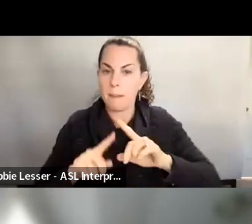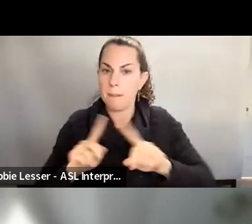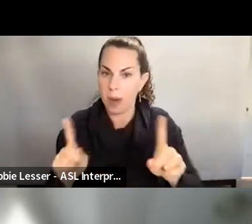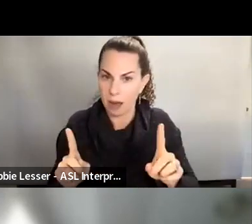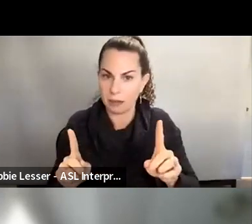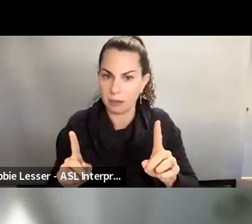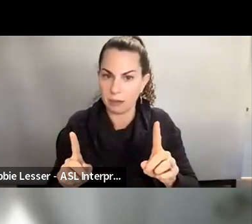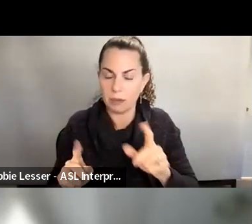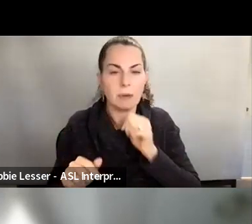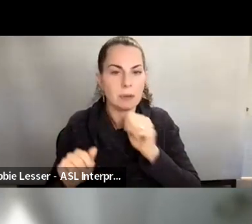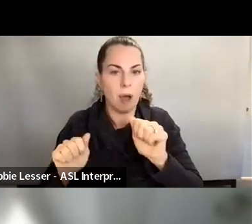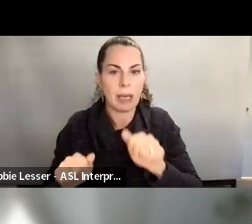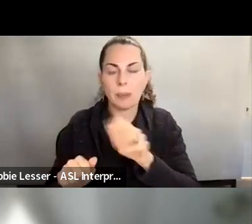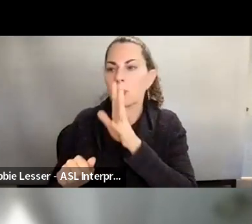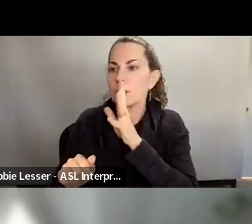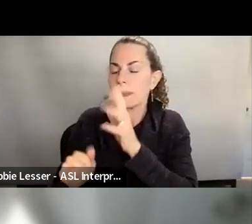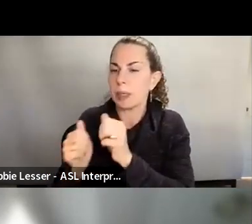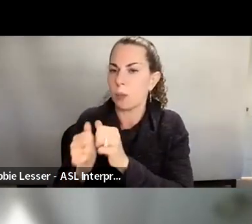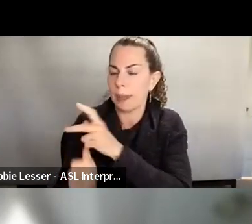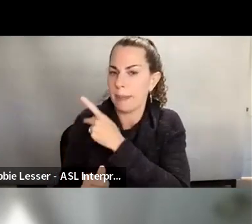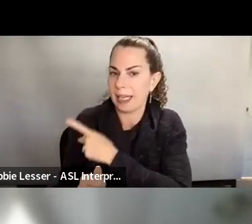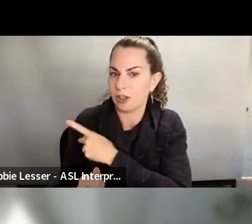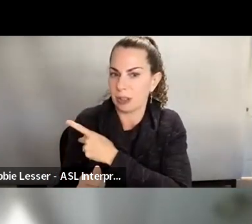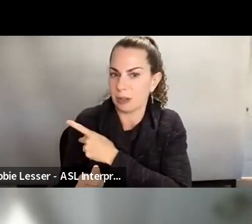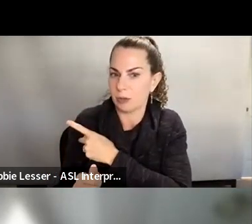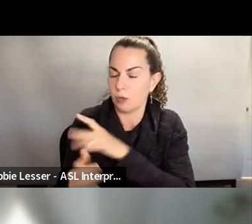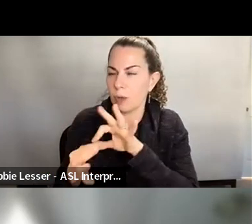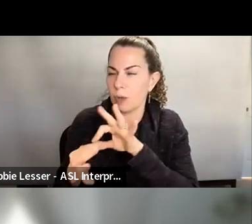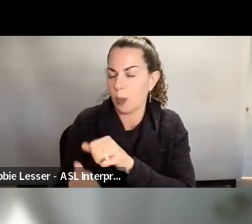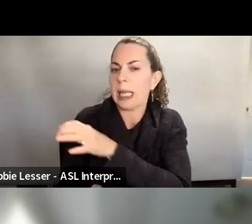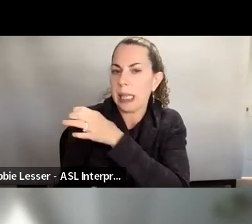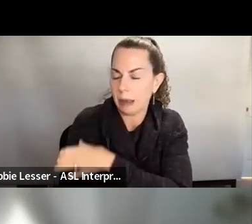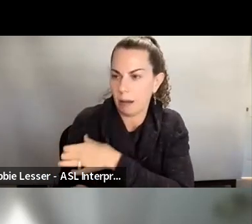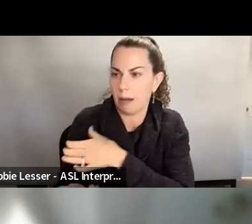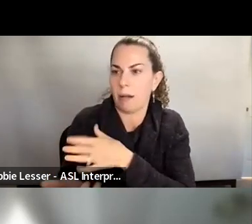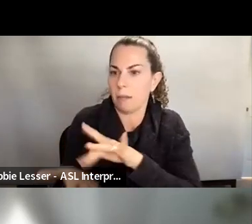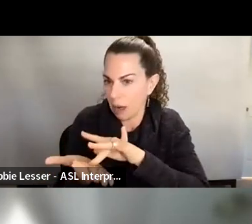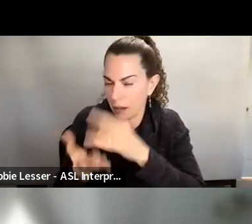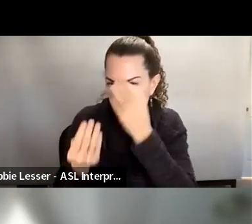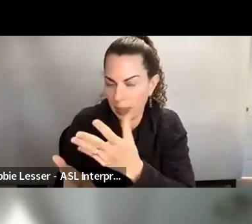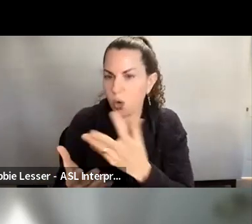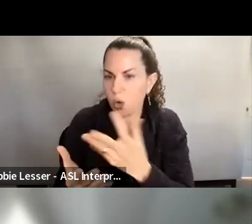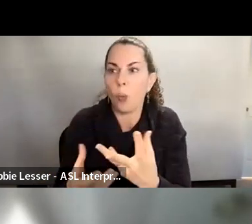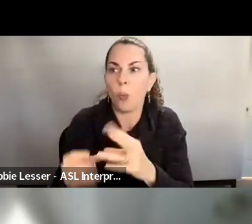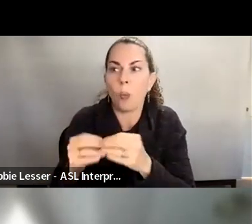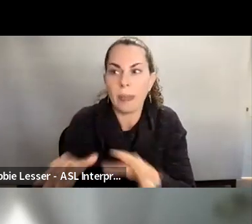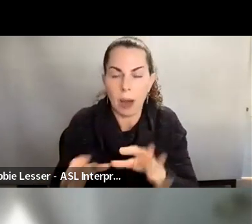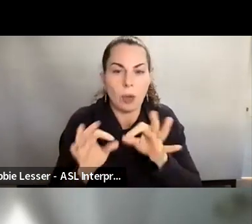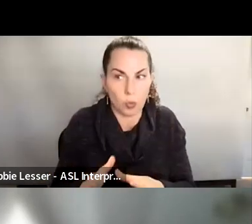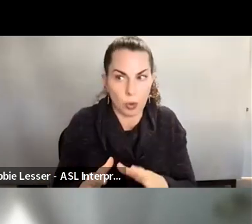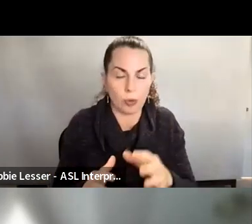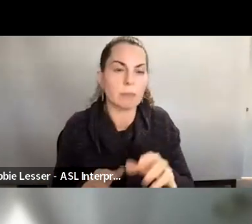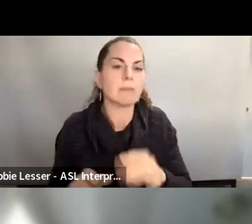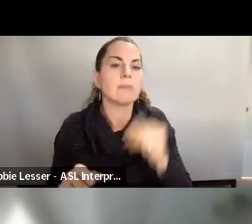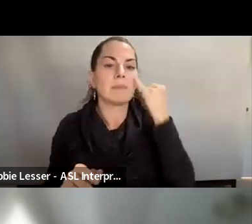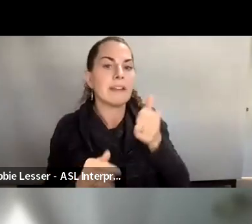be able to speak to a patient clinically without the assistance of engaging an interpreter. If you failed, the same thing